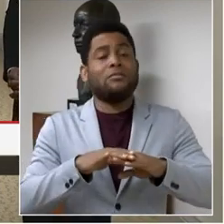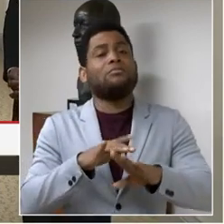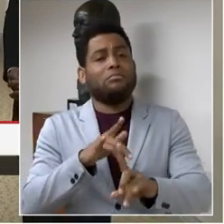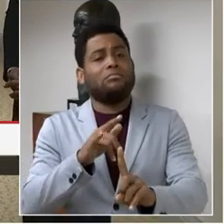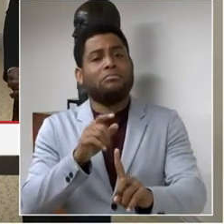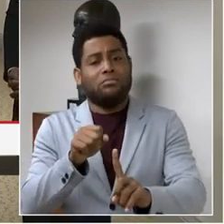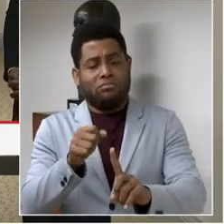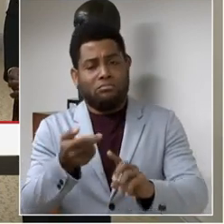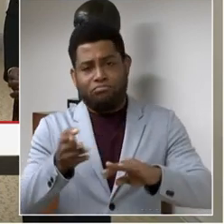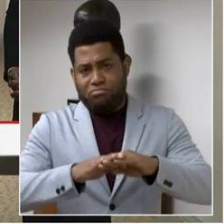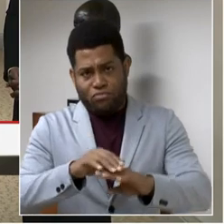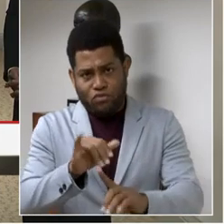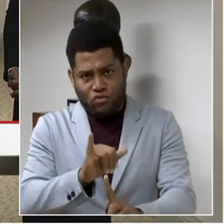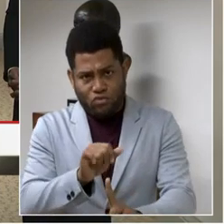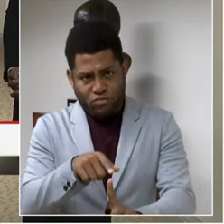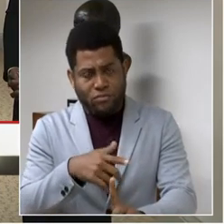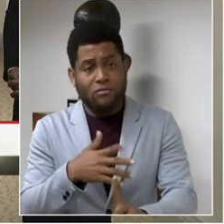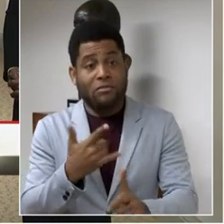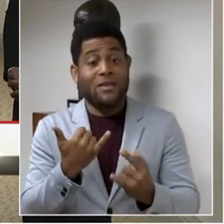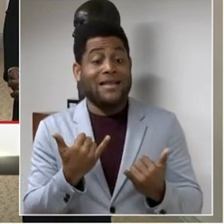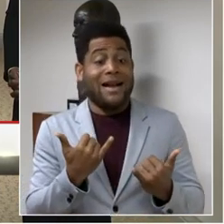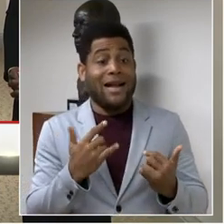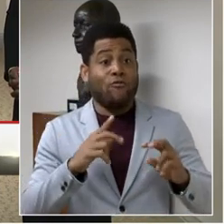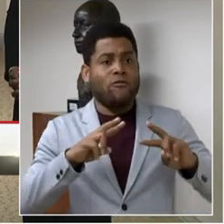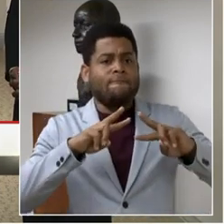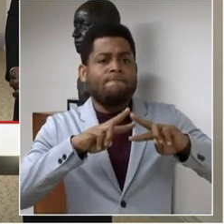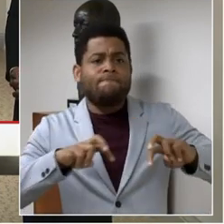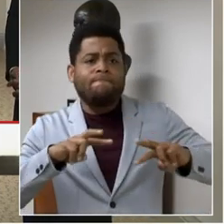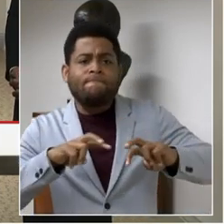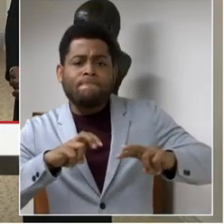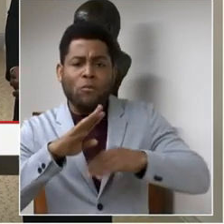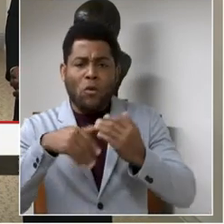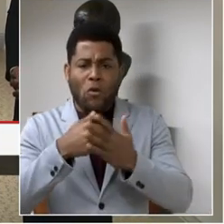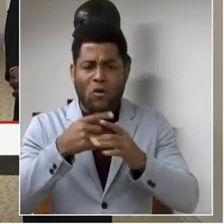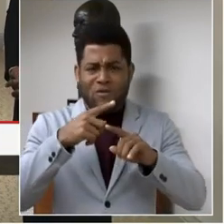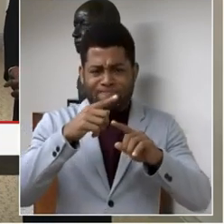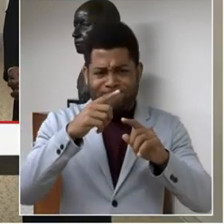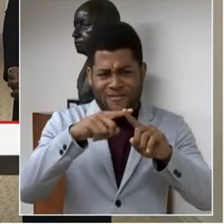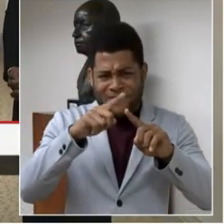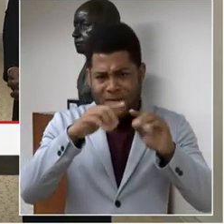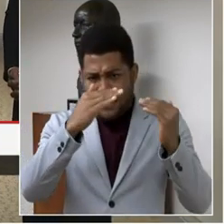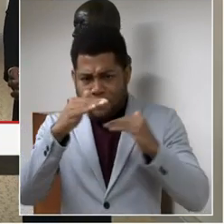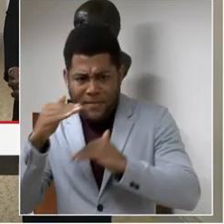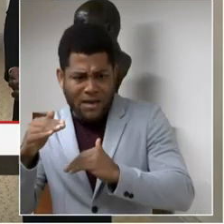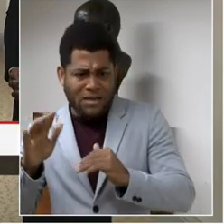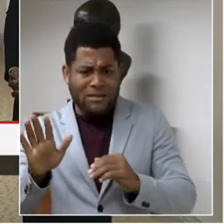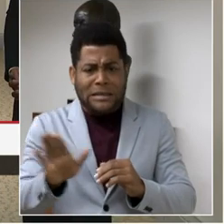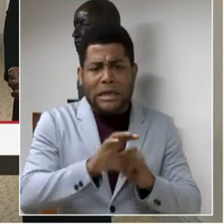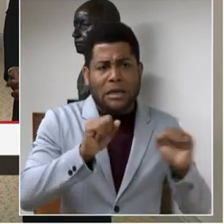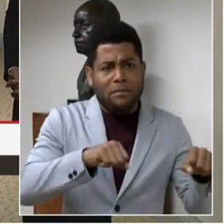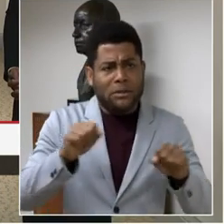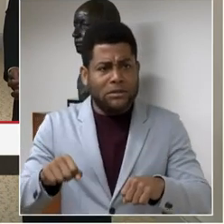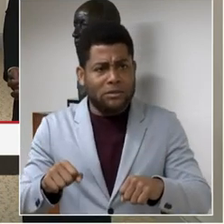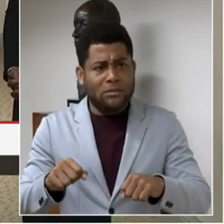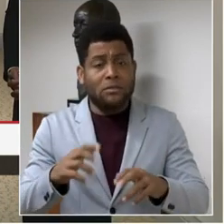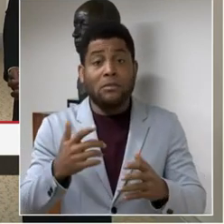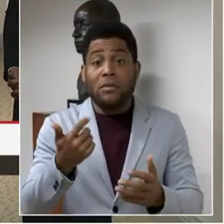of thinking what Metro needs and working with our jurisdictional partners. You've